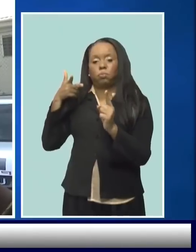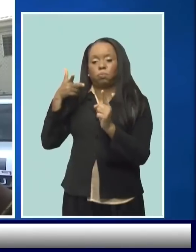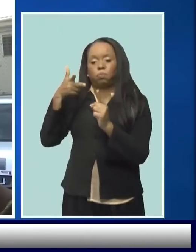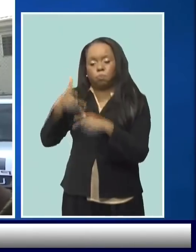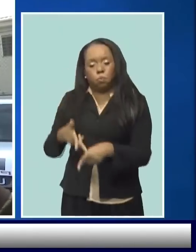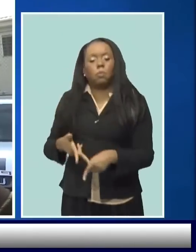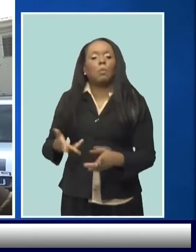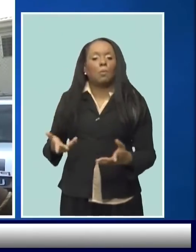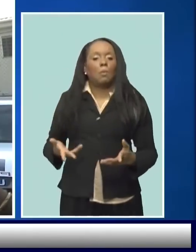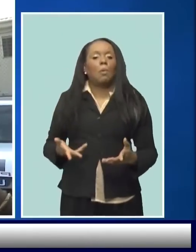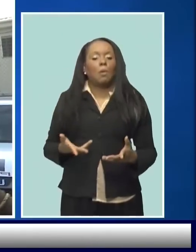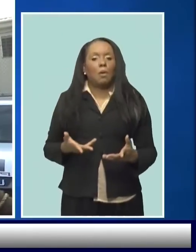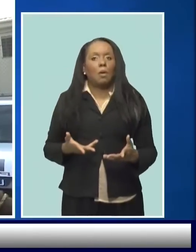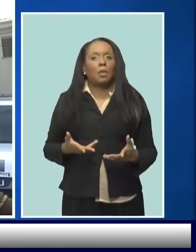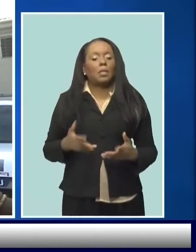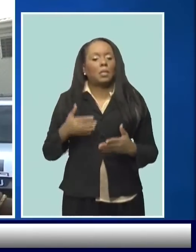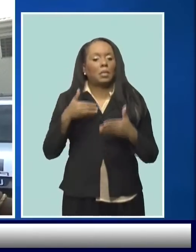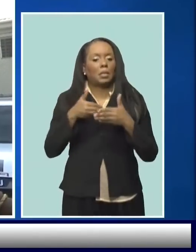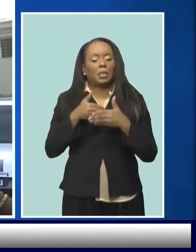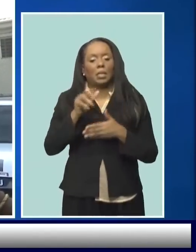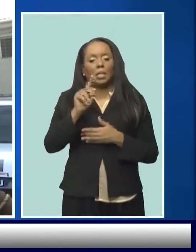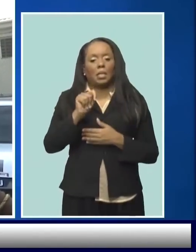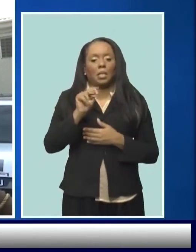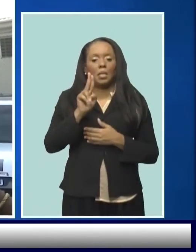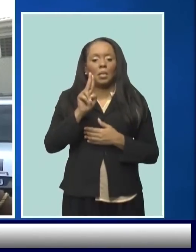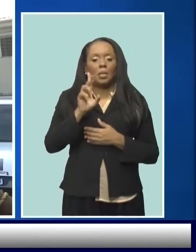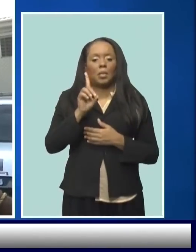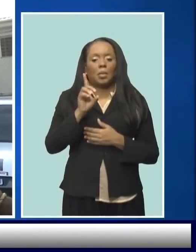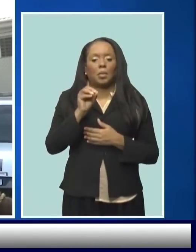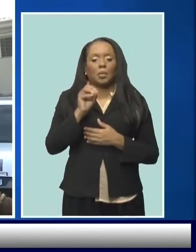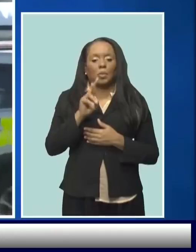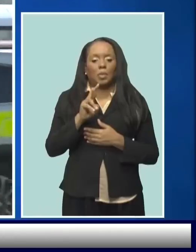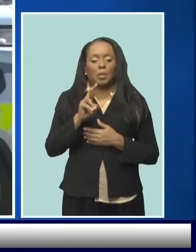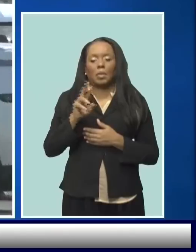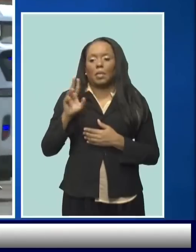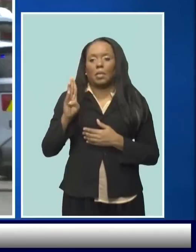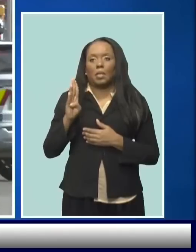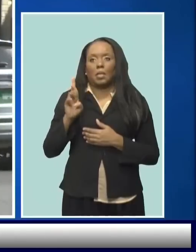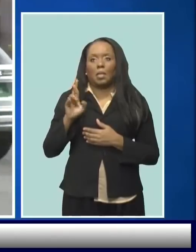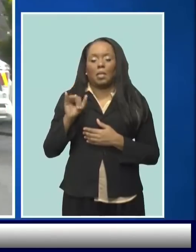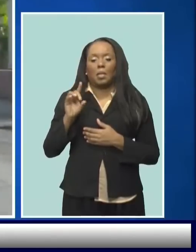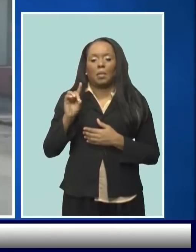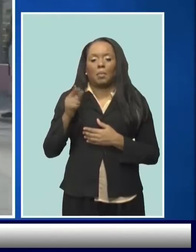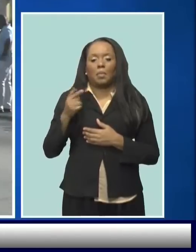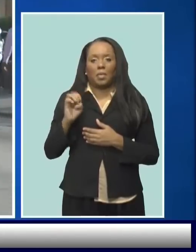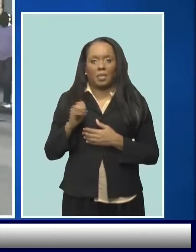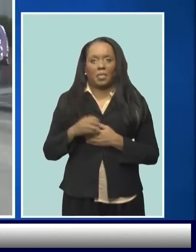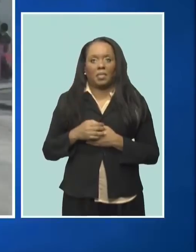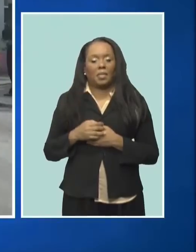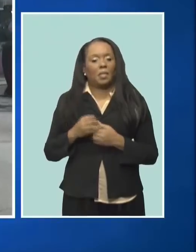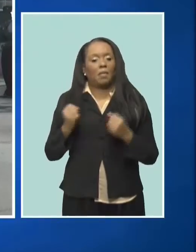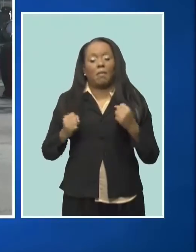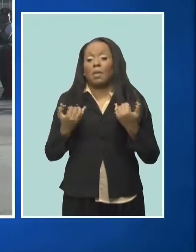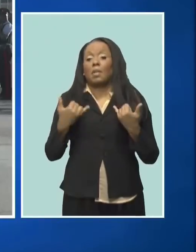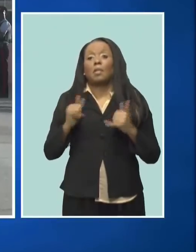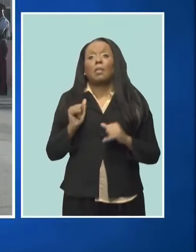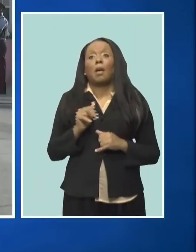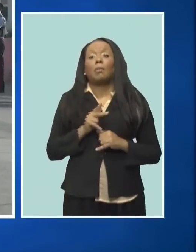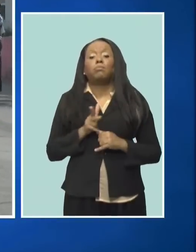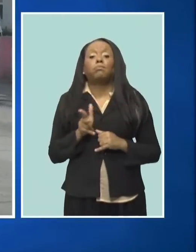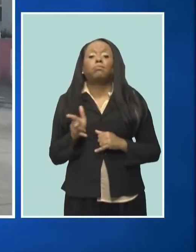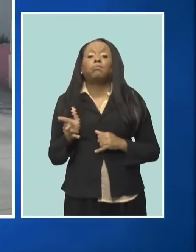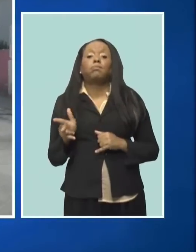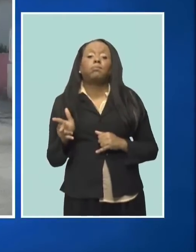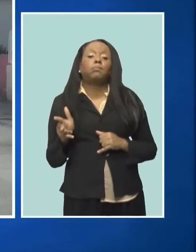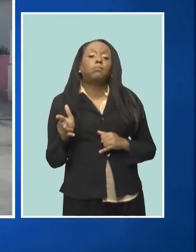to the western side of Tudor Bridge Road. And that vehicle continued traveling. We are yet to investigate